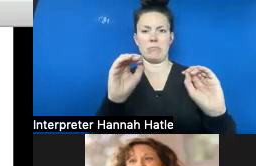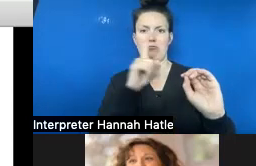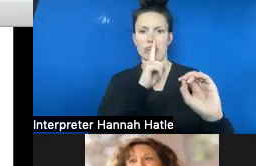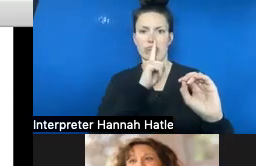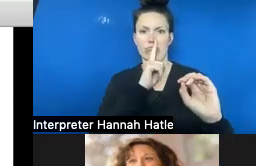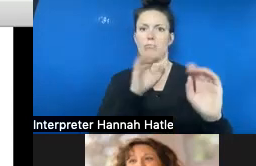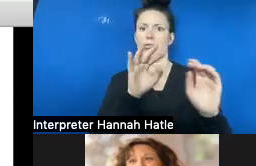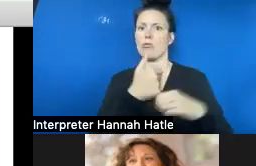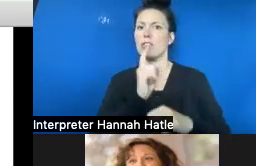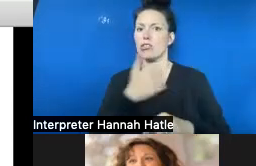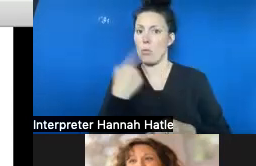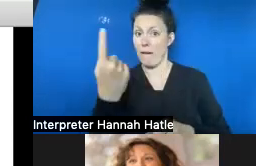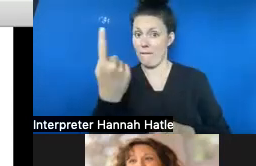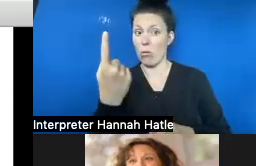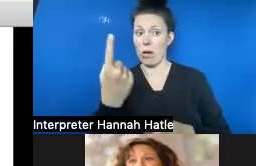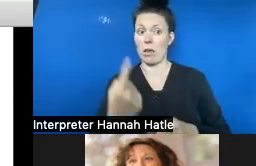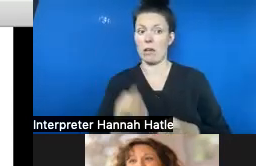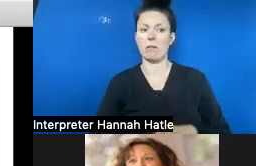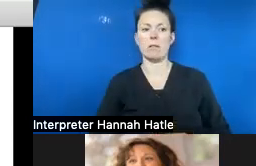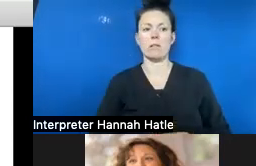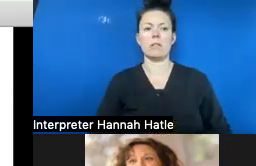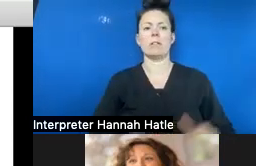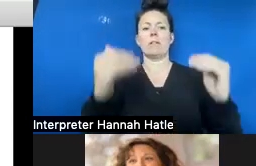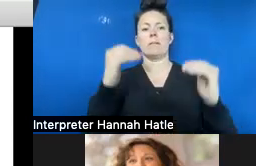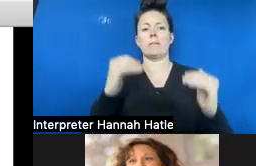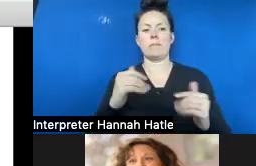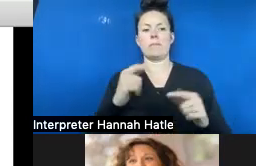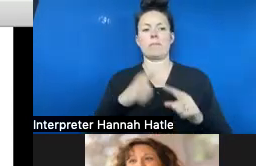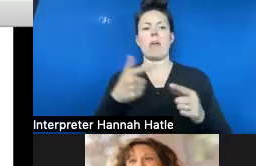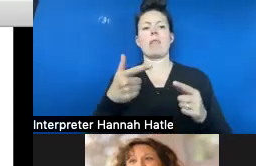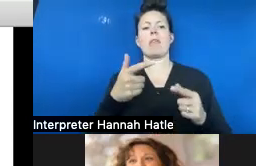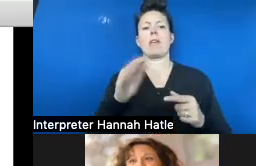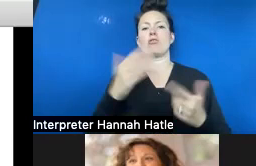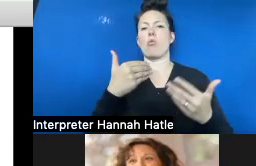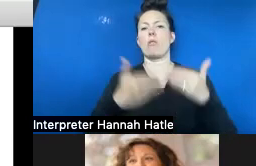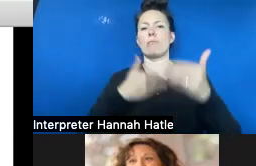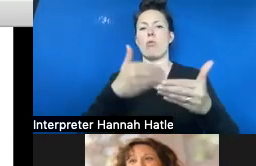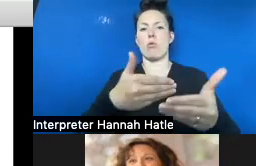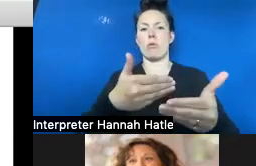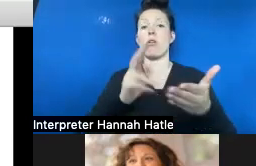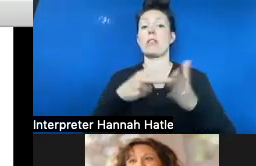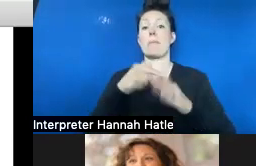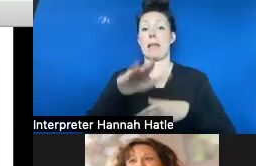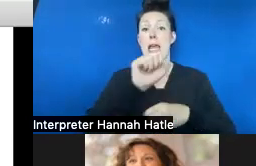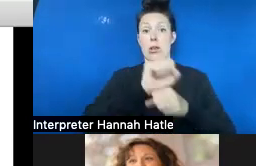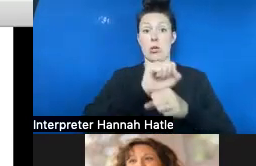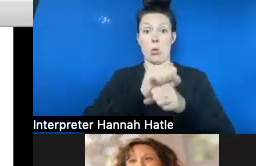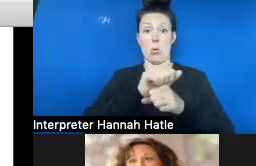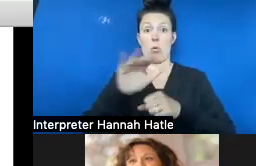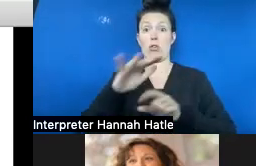And then what are our protocols? Like, you know, what is the shared understanding at work, in my